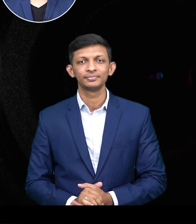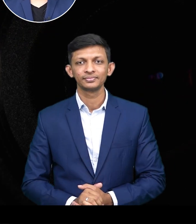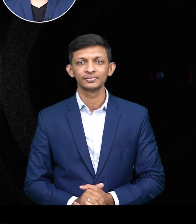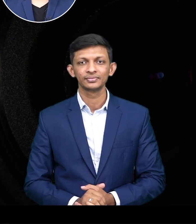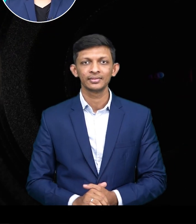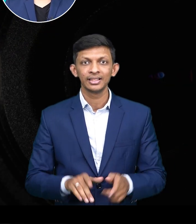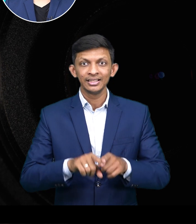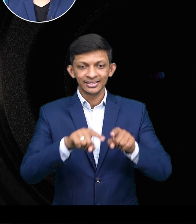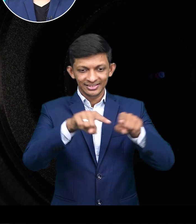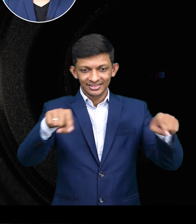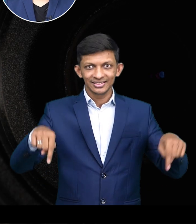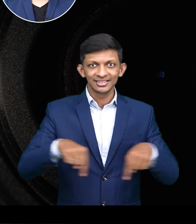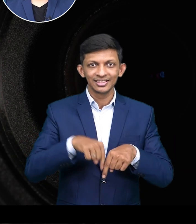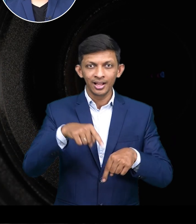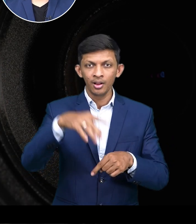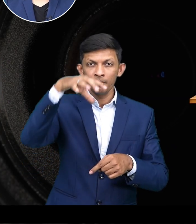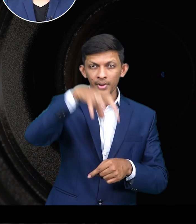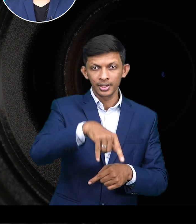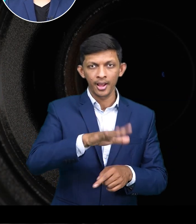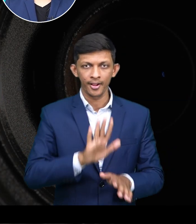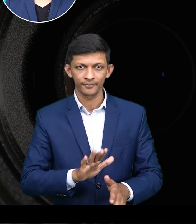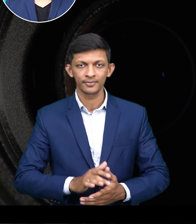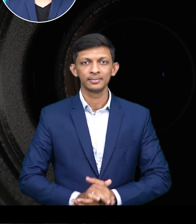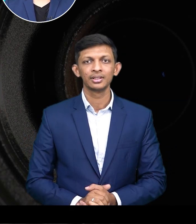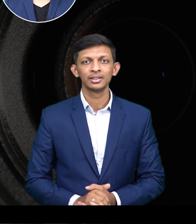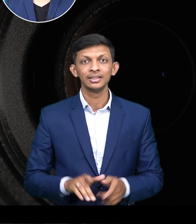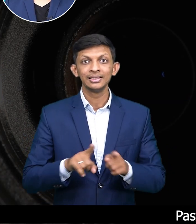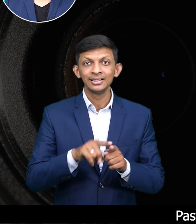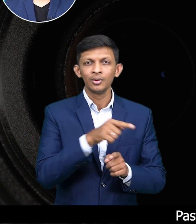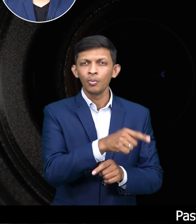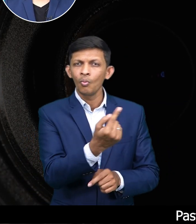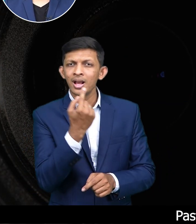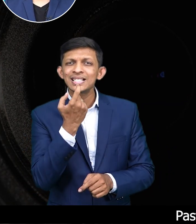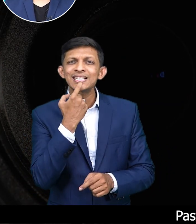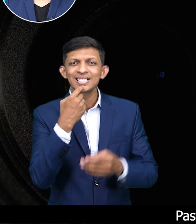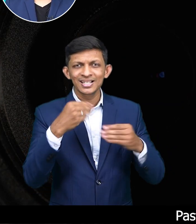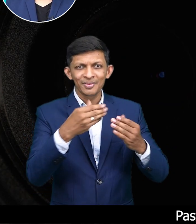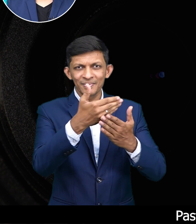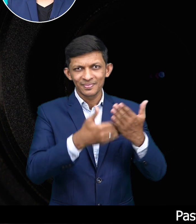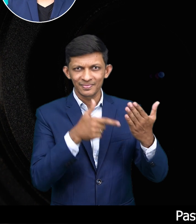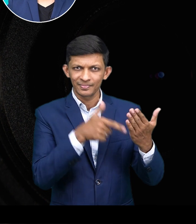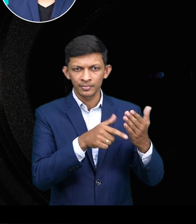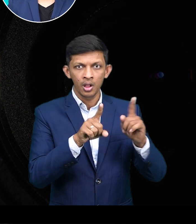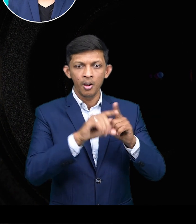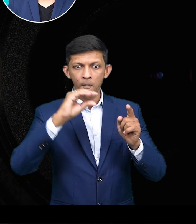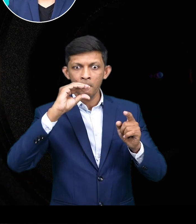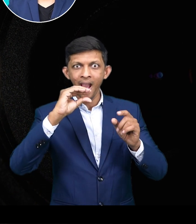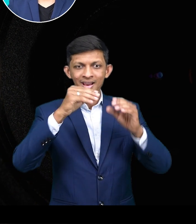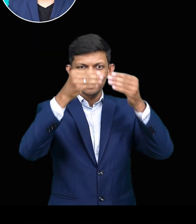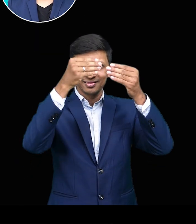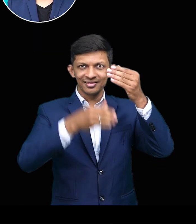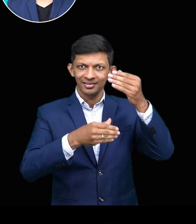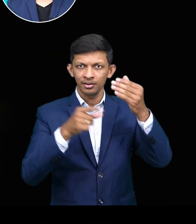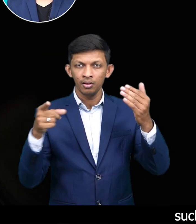it on a stand. Place it on a table. Paste a piece of white paper on a